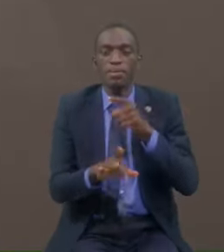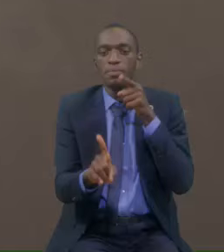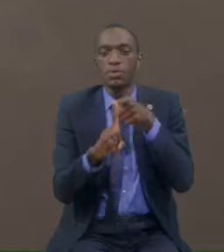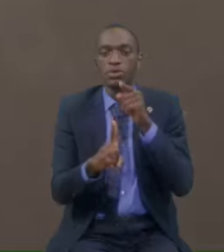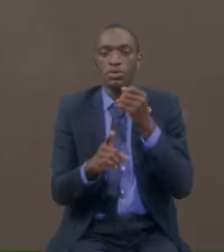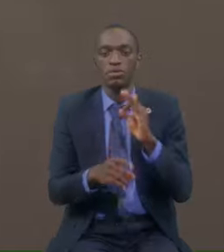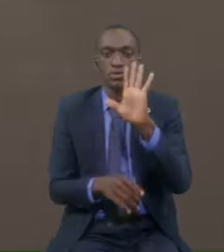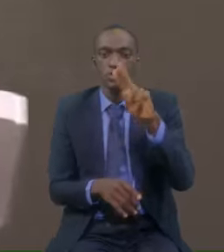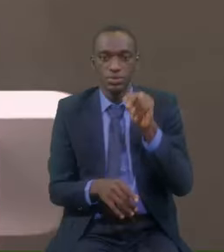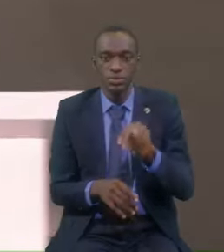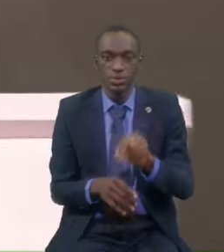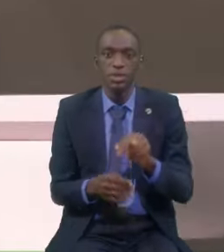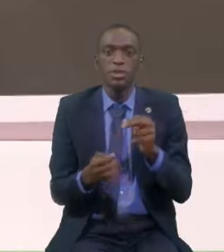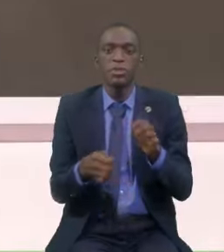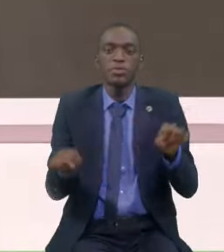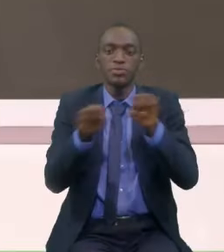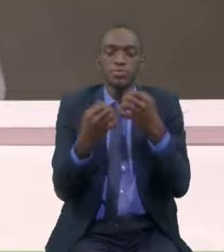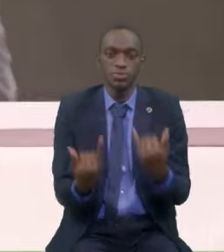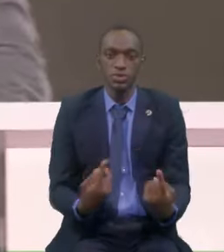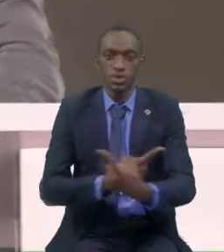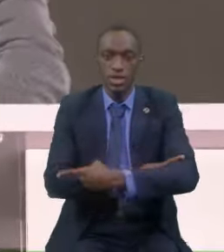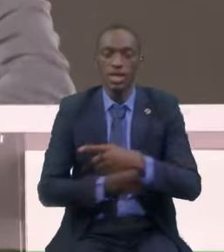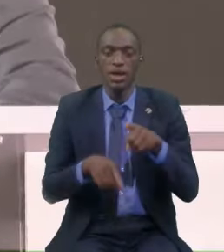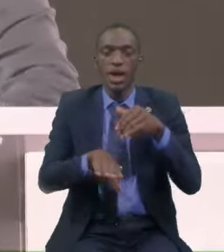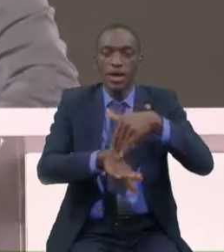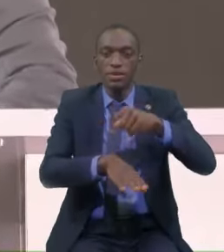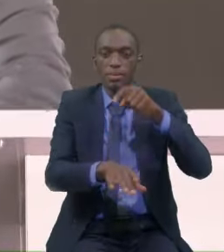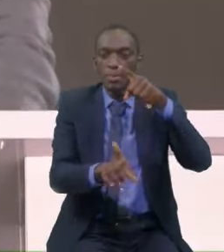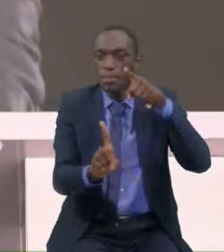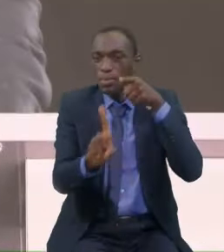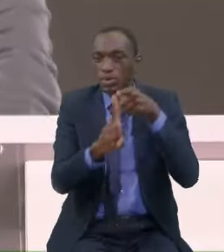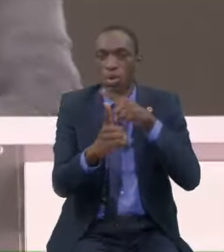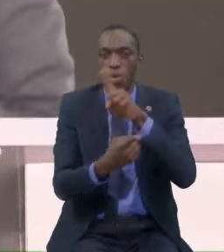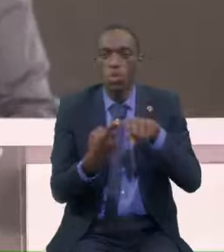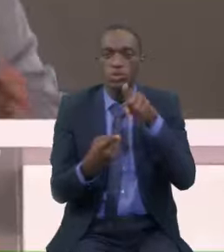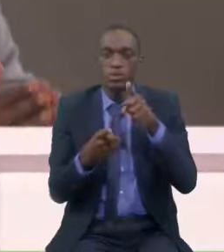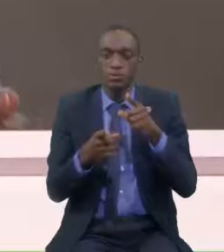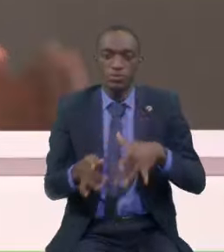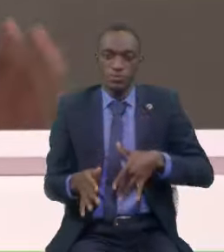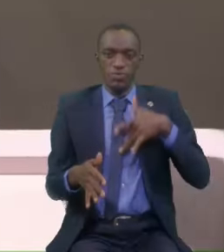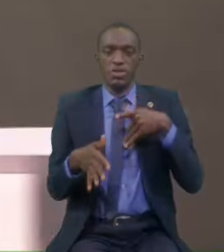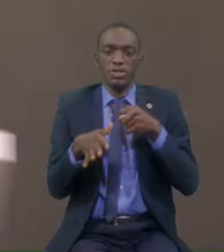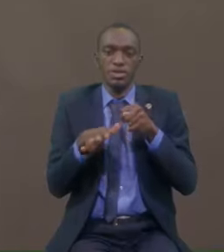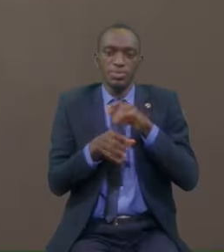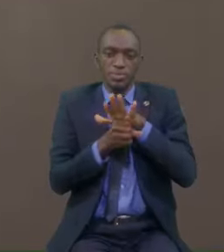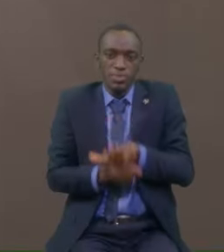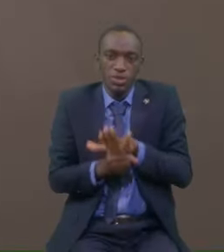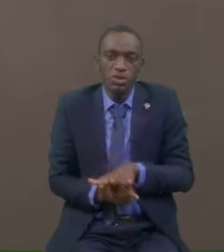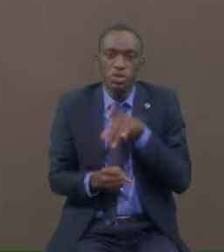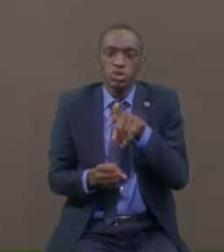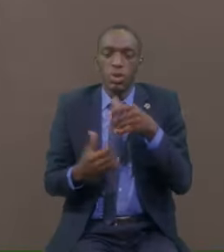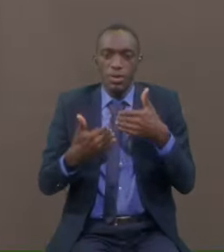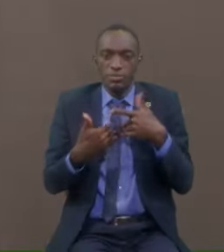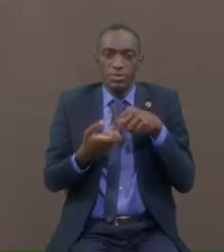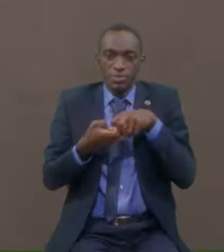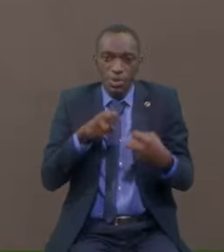point when you feel the pressure, when you feel the pain, and when you go through the problem, it says, even today